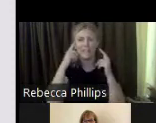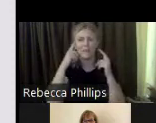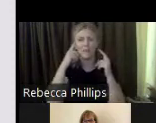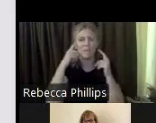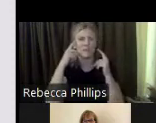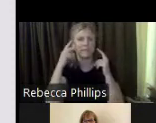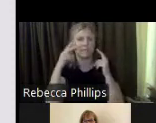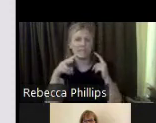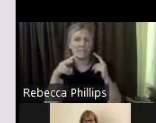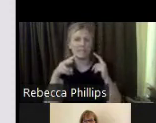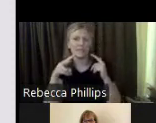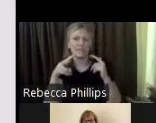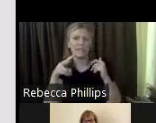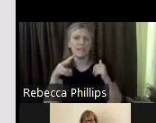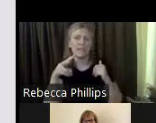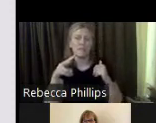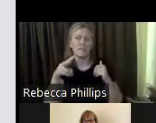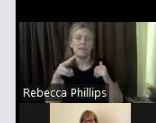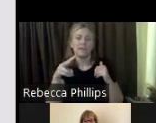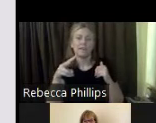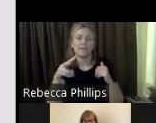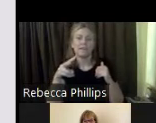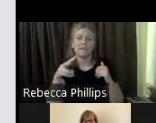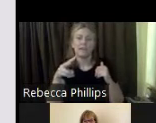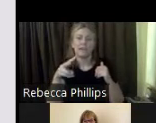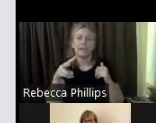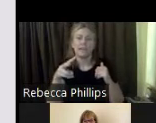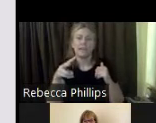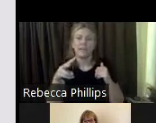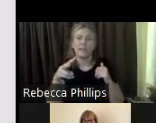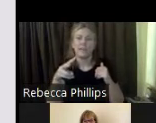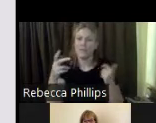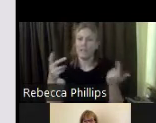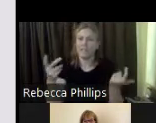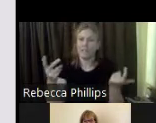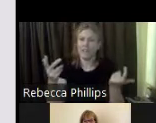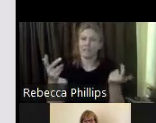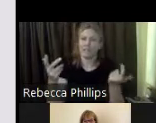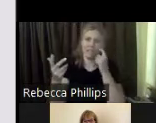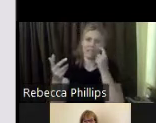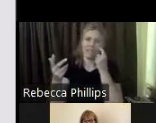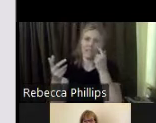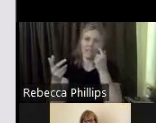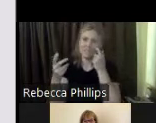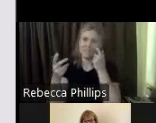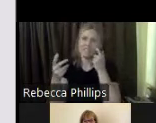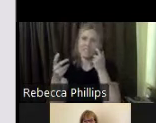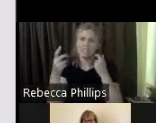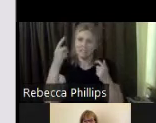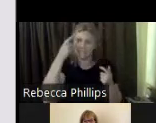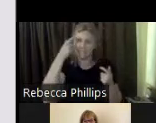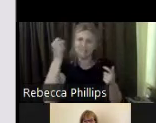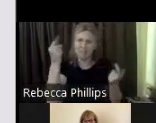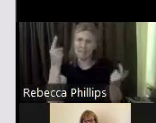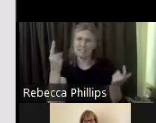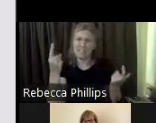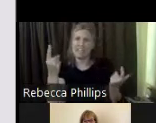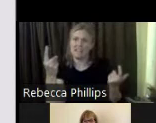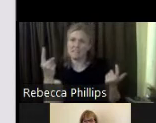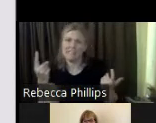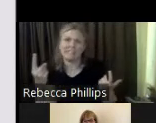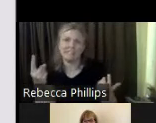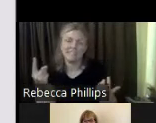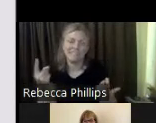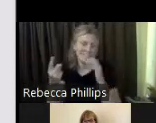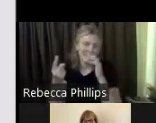it, and I know other people are going to see it differently, but I do feel like it's logical, you know, that it just makes sense, that it just like, I understand that